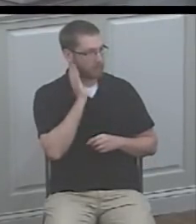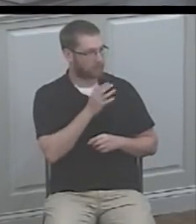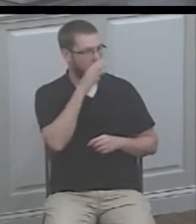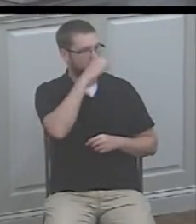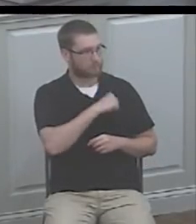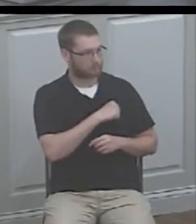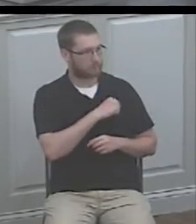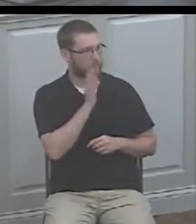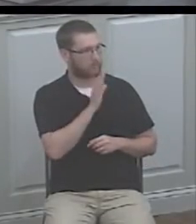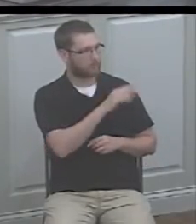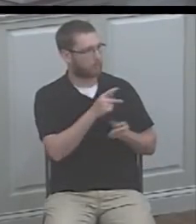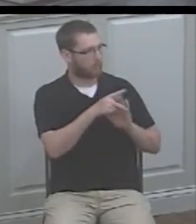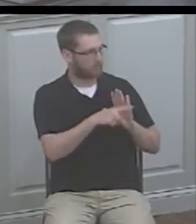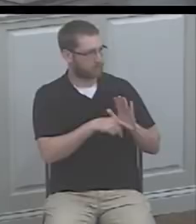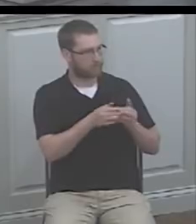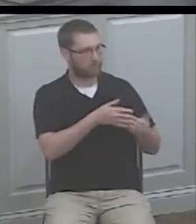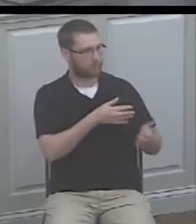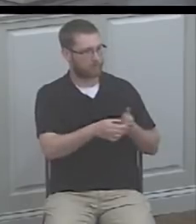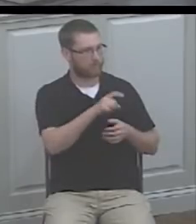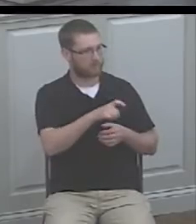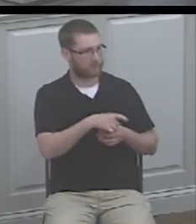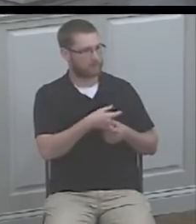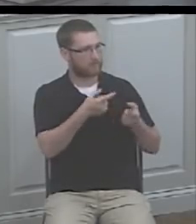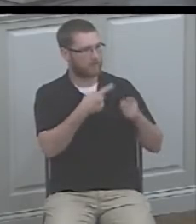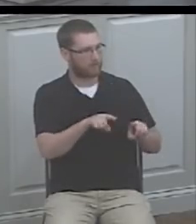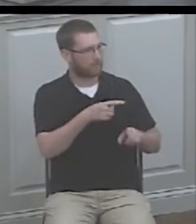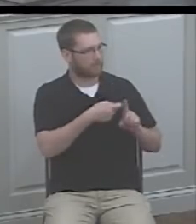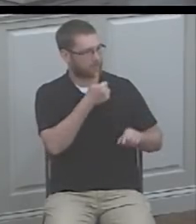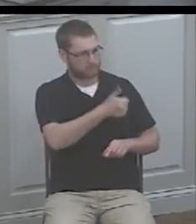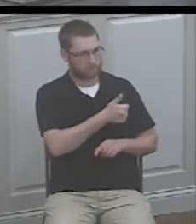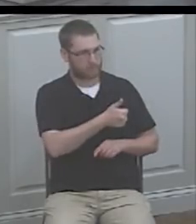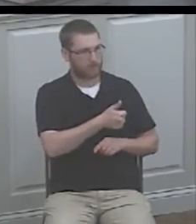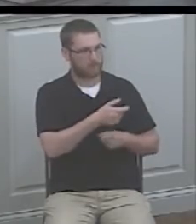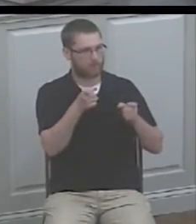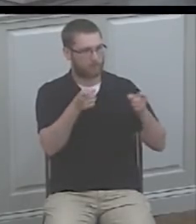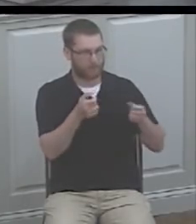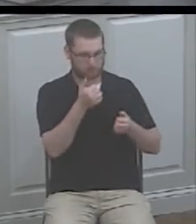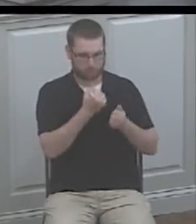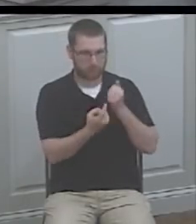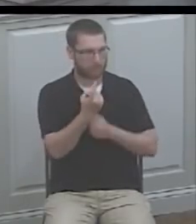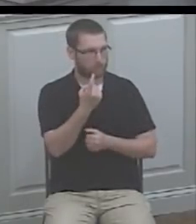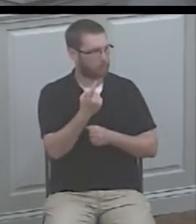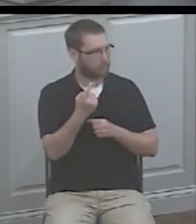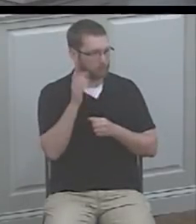we're going to take your policy and whatever needs to occur from you down through the management ranks, that's the way it's going